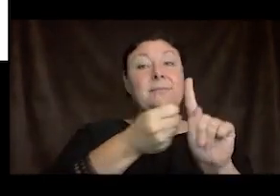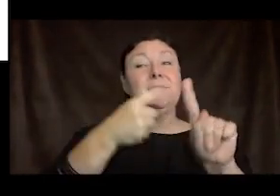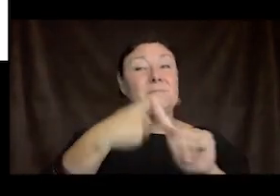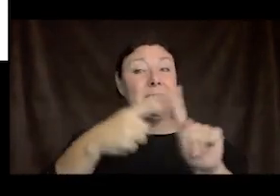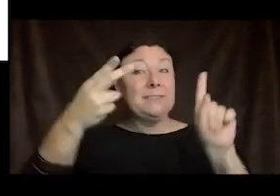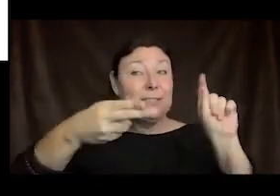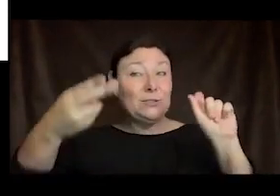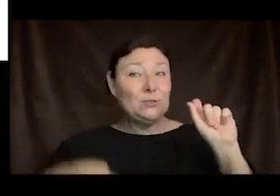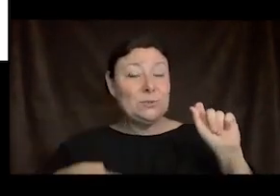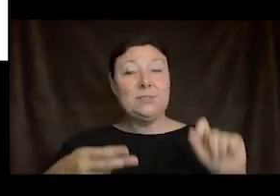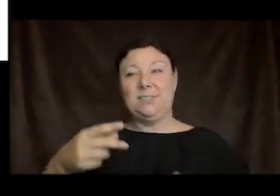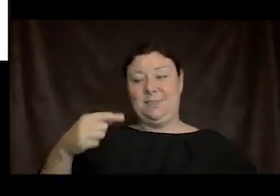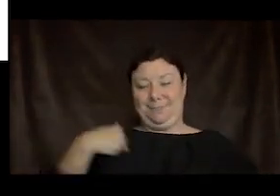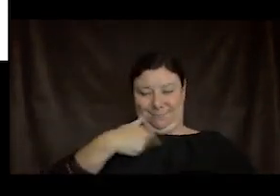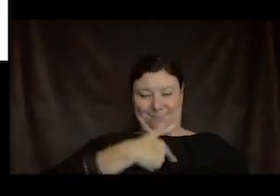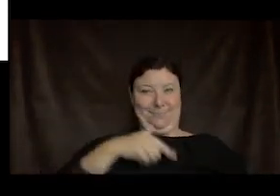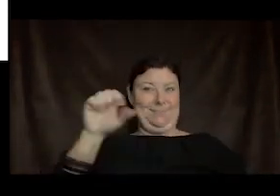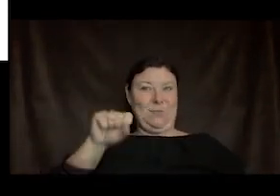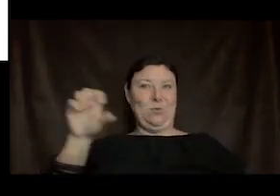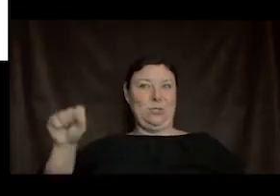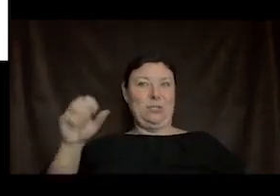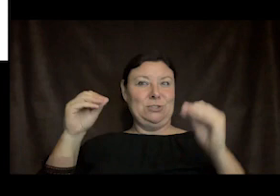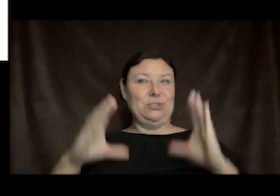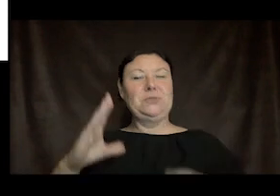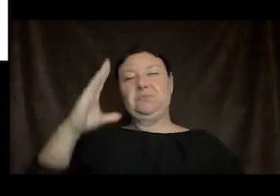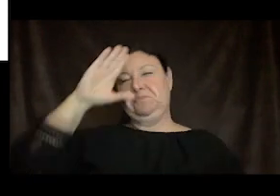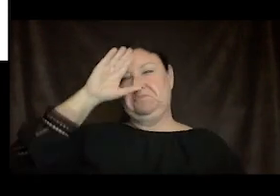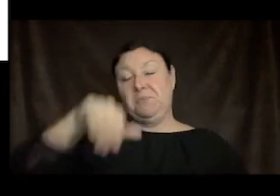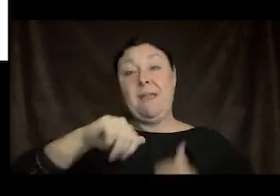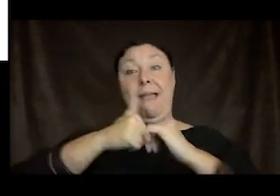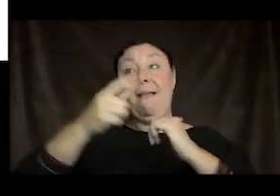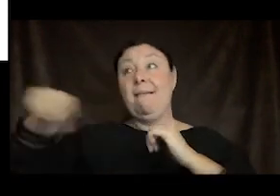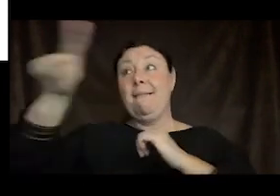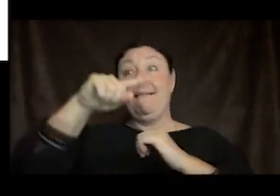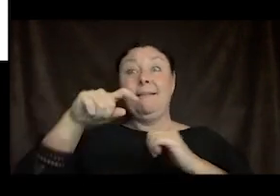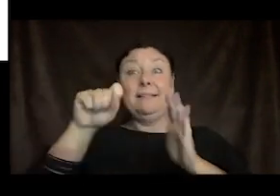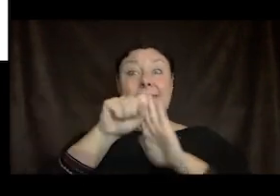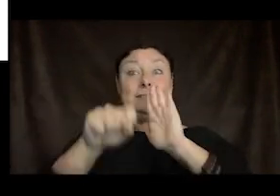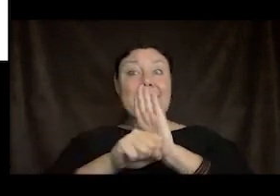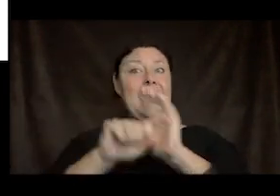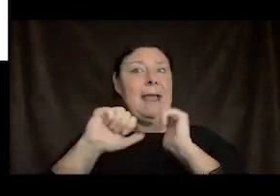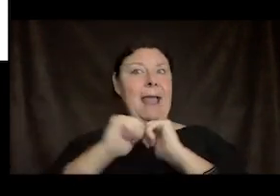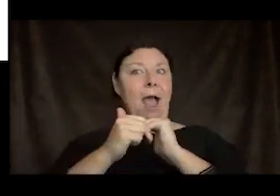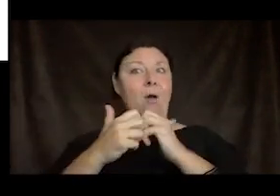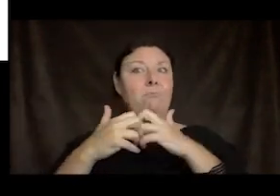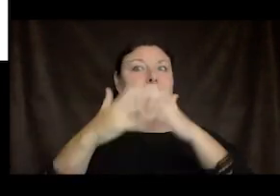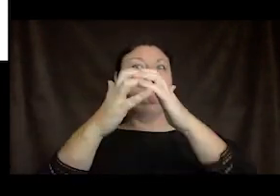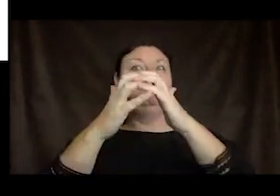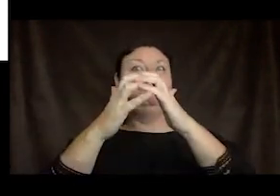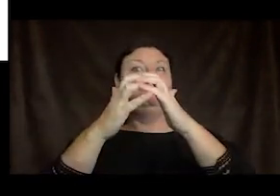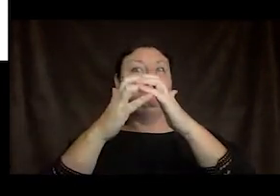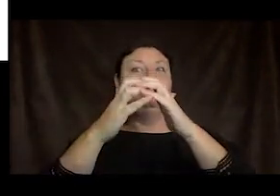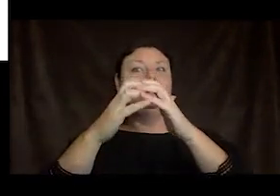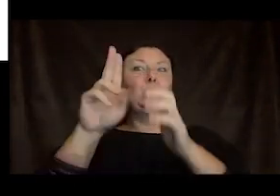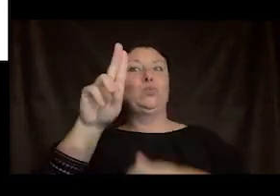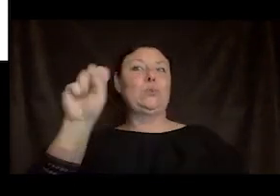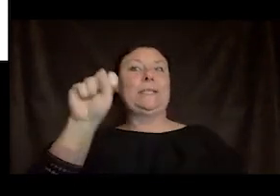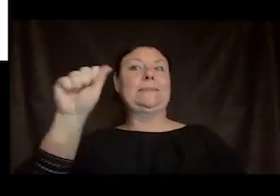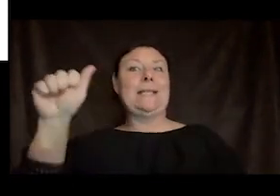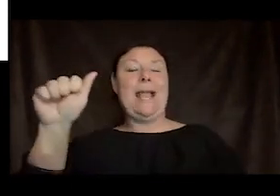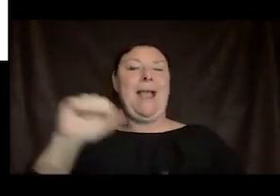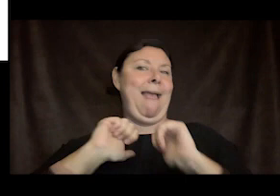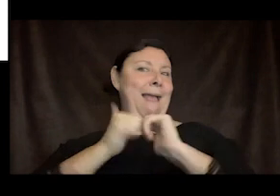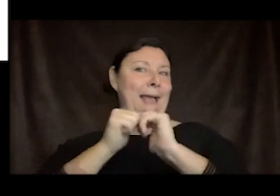So as social studies people, we know how many of these states that make up the United States came to